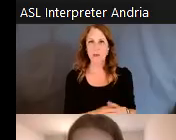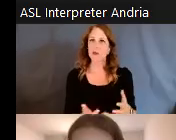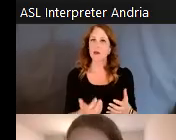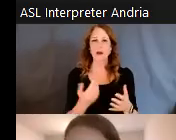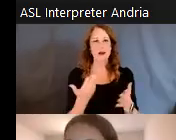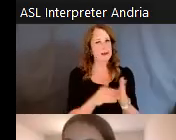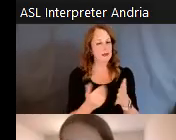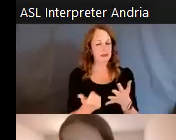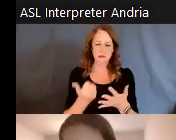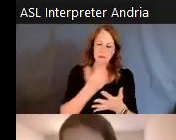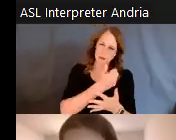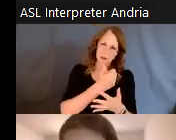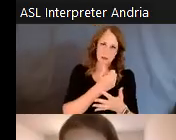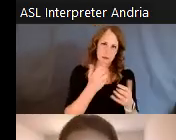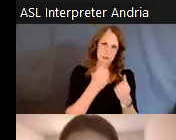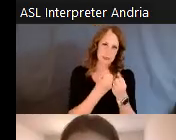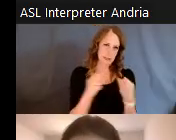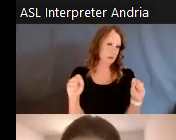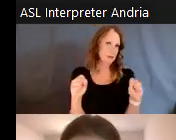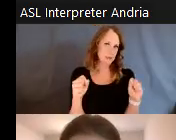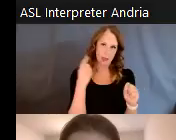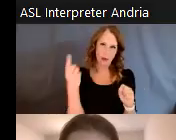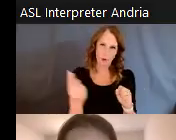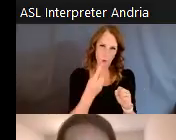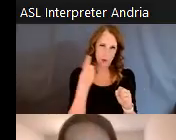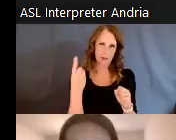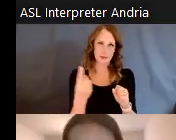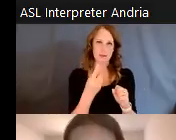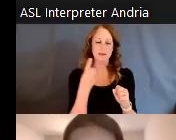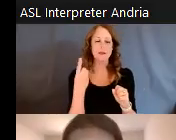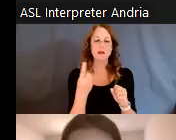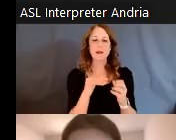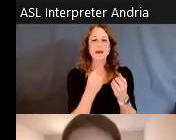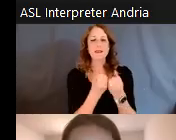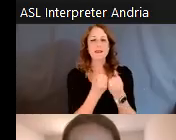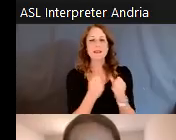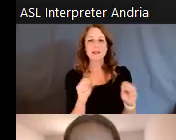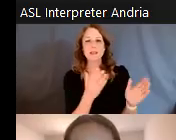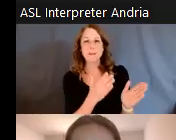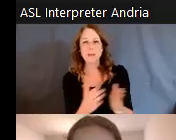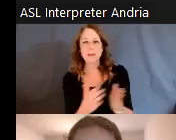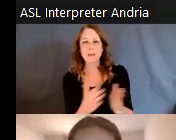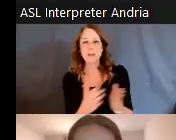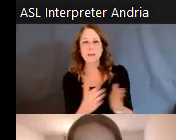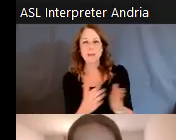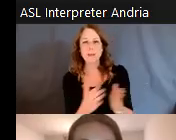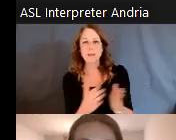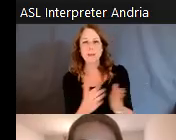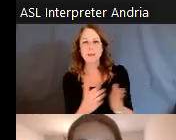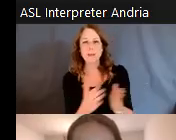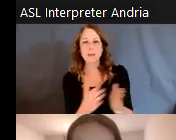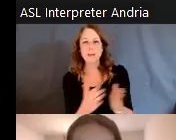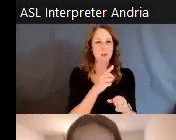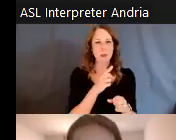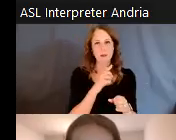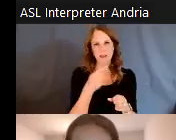with survivors. So working through that safety planning that I'm sure Juan Luis talked about, and